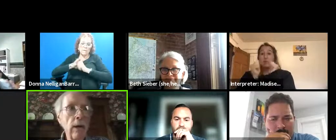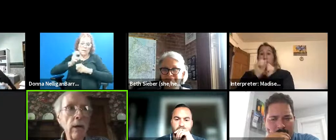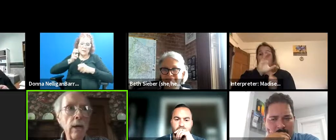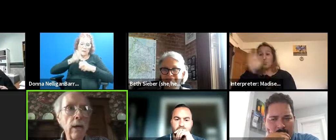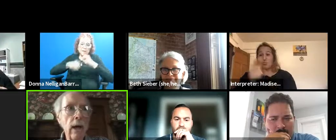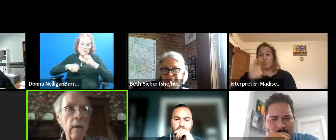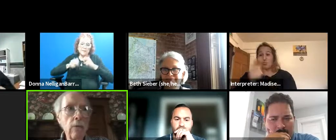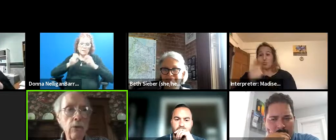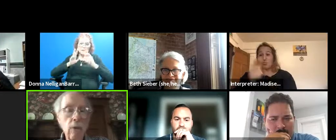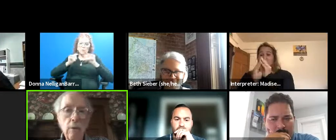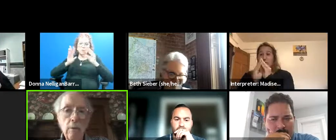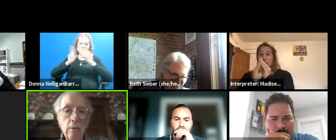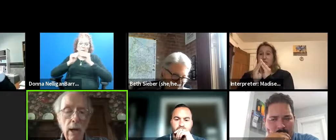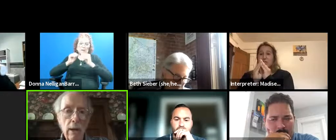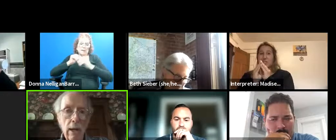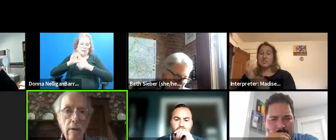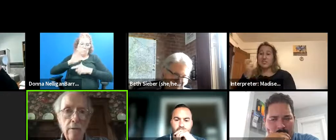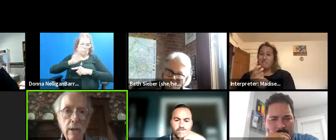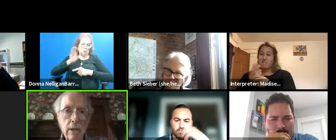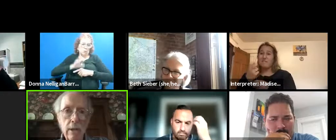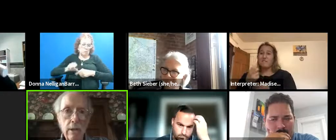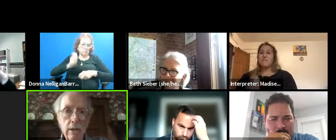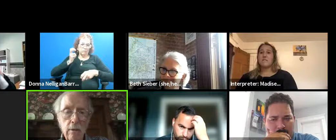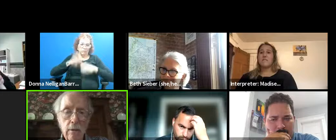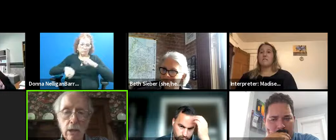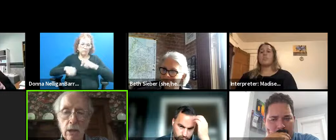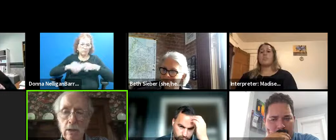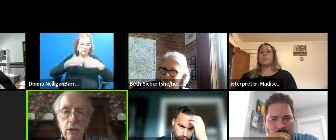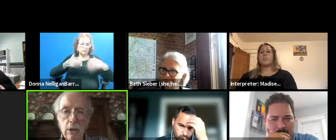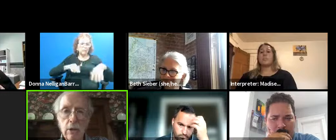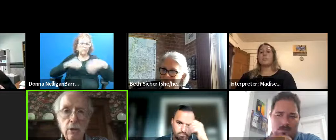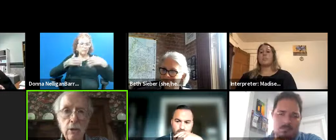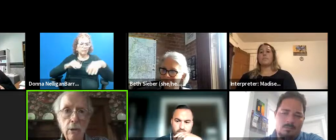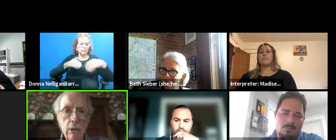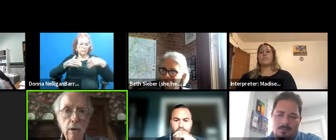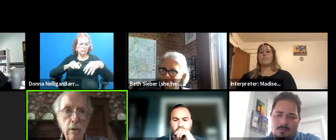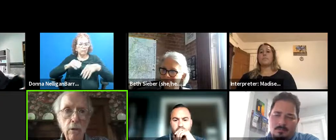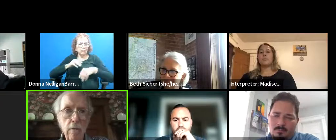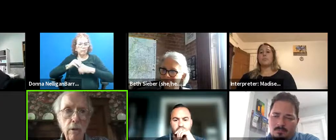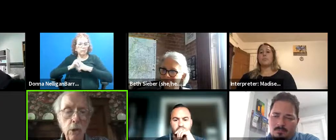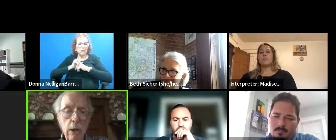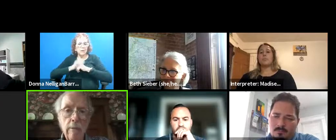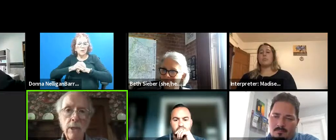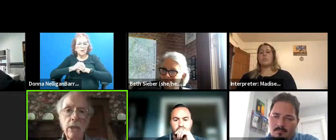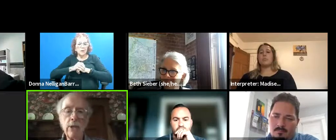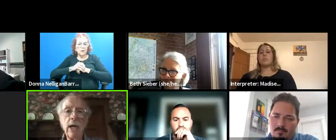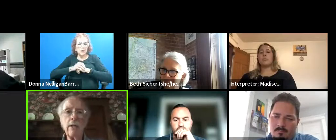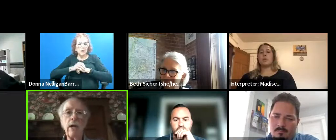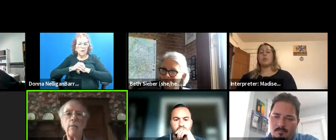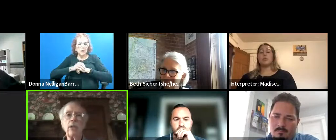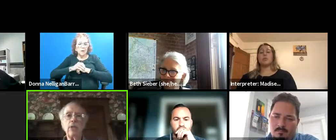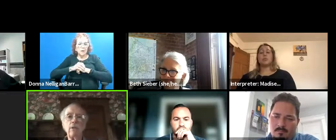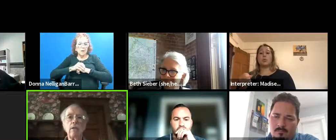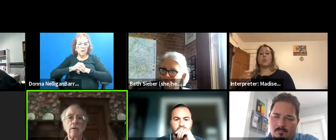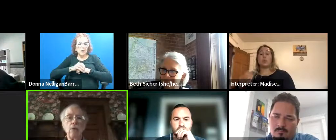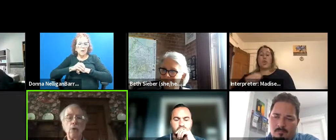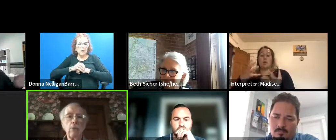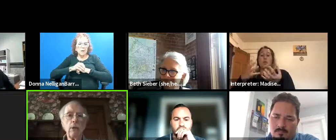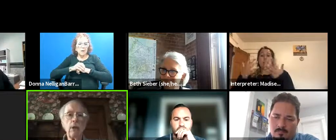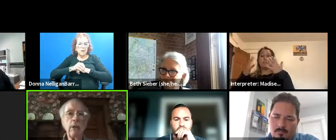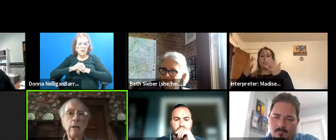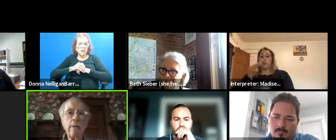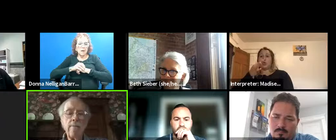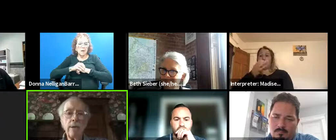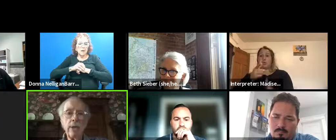ago. So I left the agreement does give us until December 31st to finish. It is not time sensitive, as you